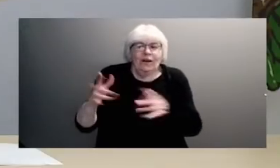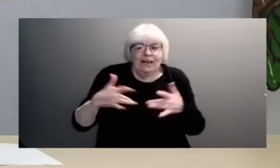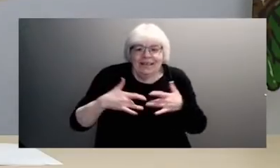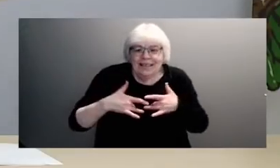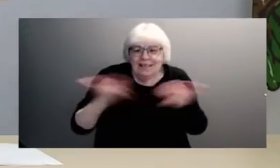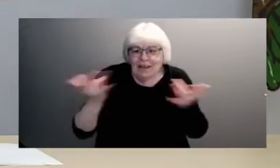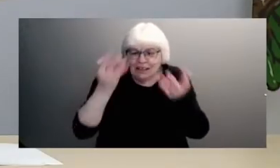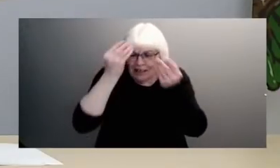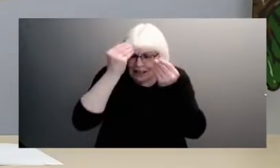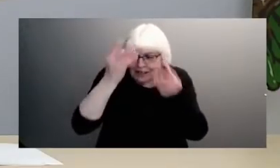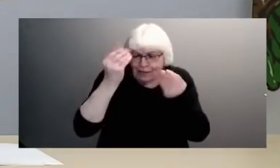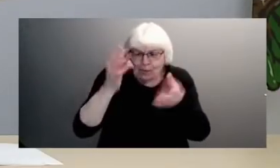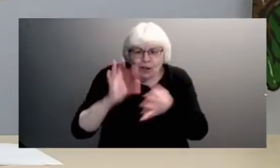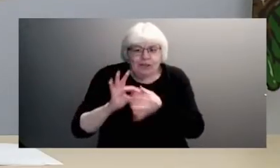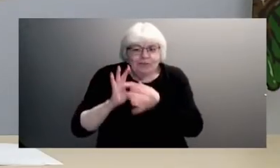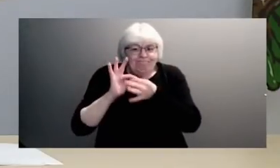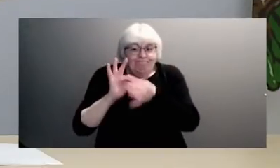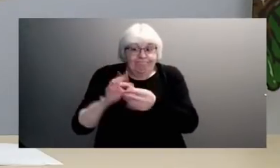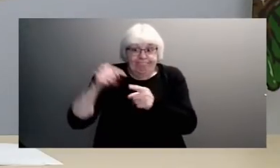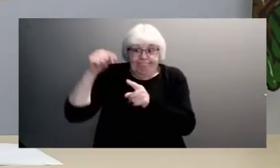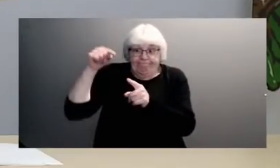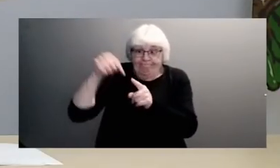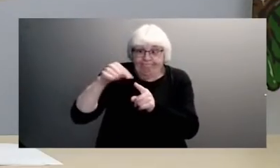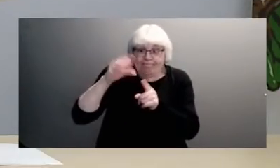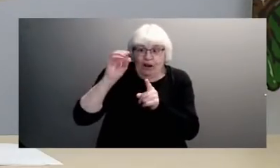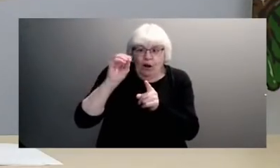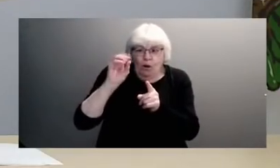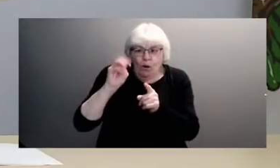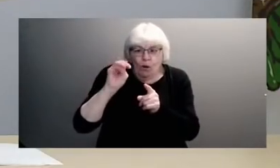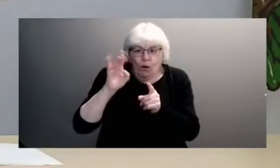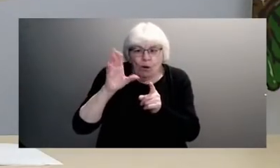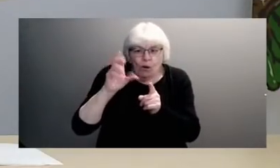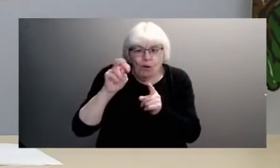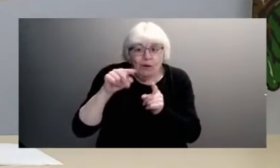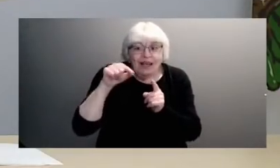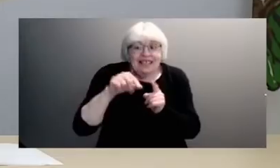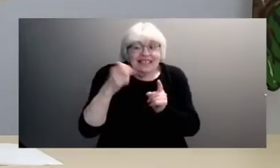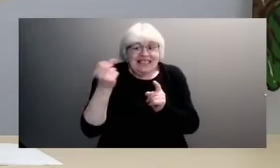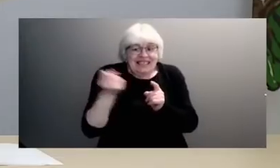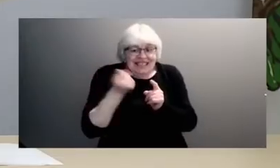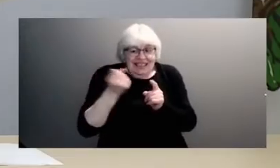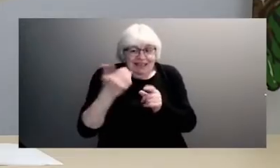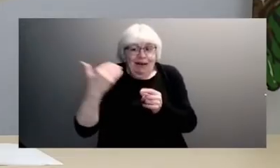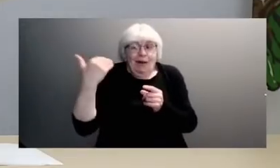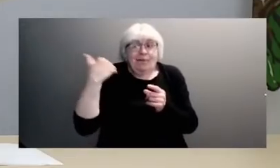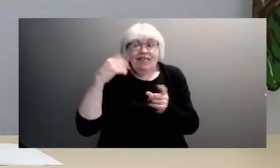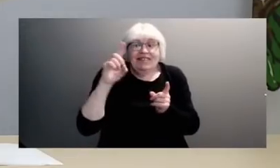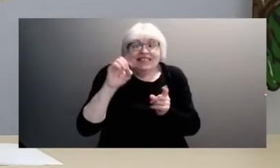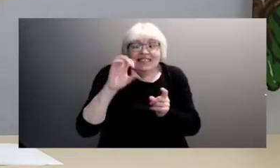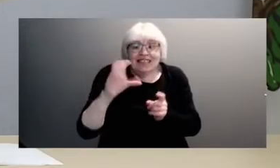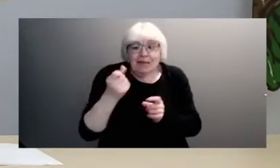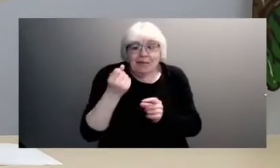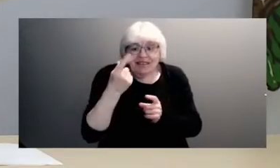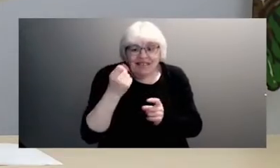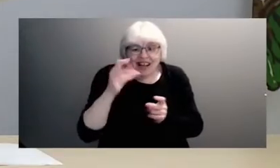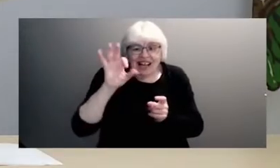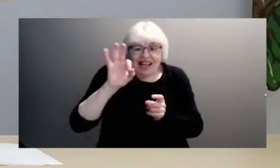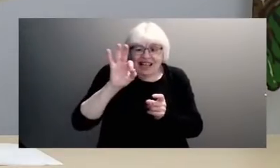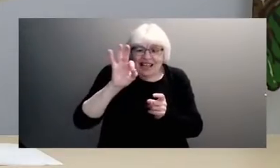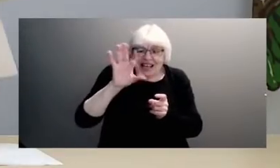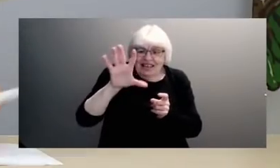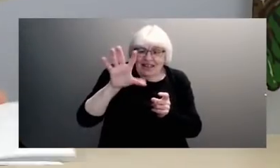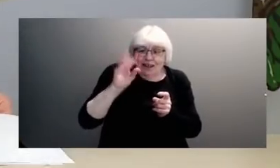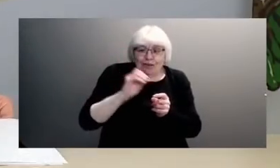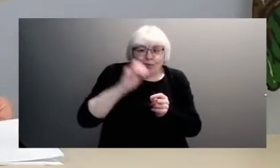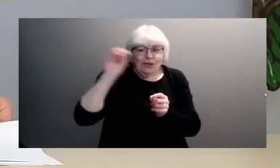As of Saturday, December 11th, 95% of island residents aged 12 and over have received at least one dose of vaccine, and 91.8%